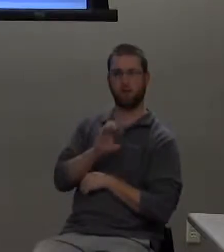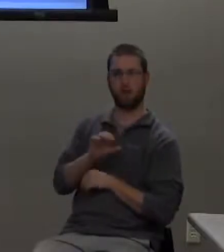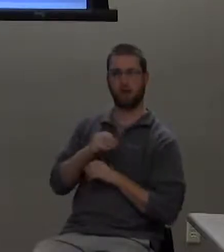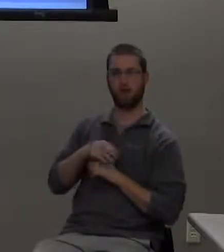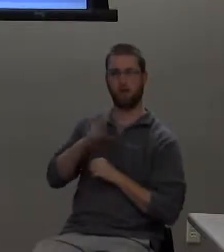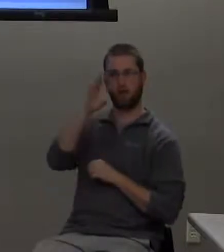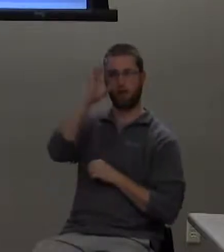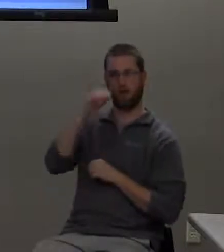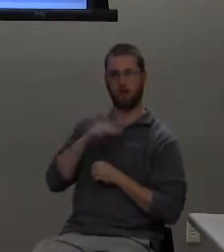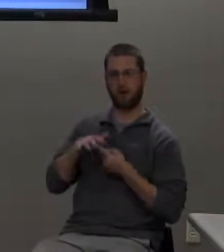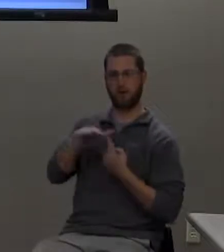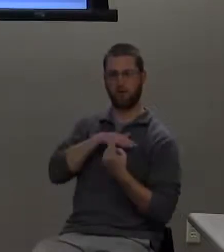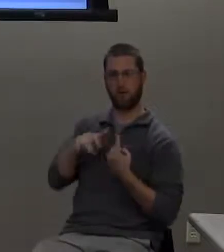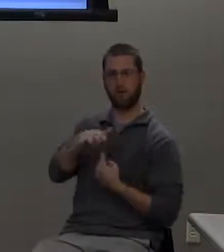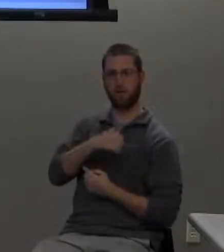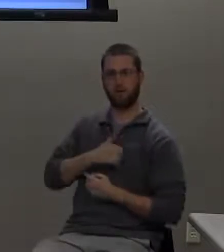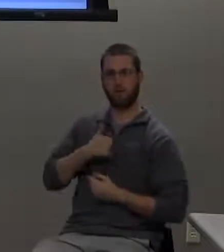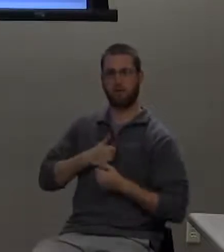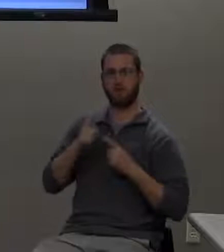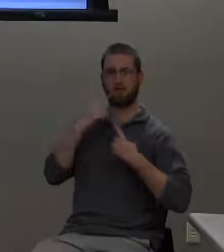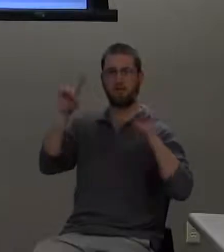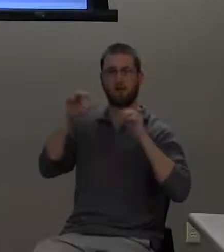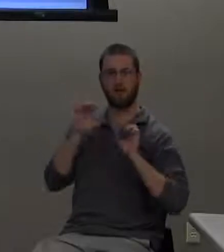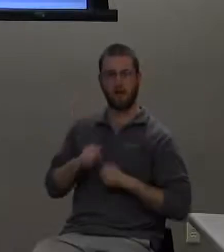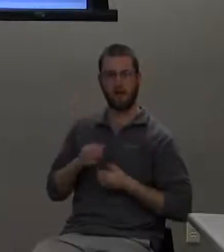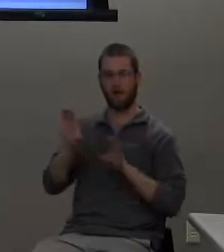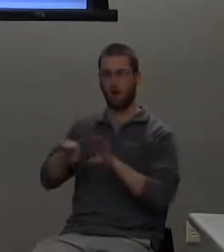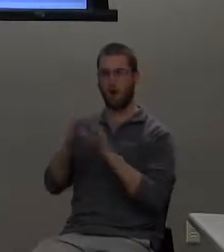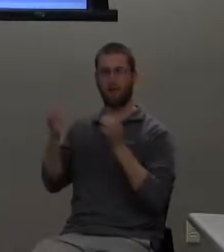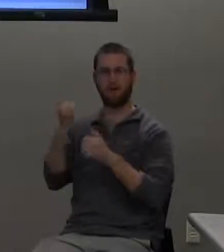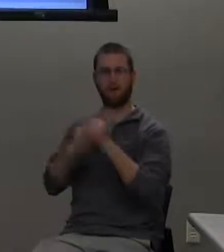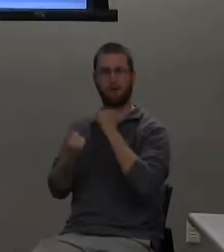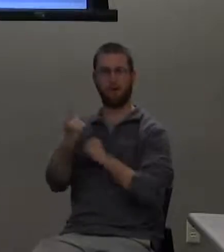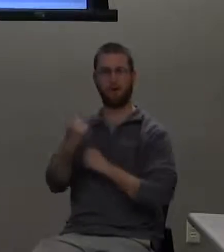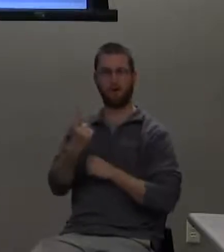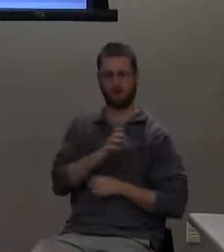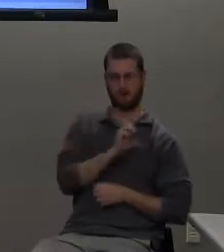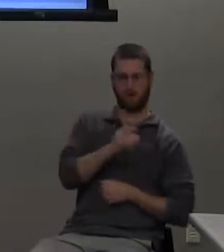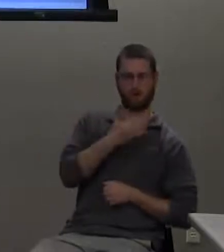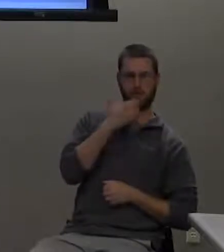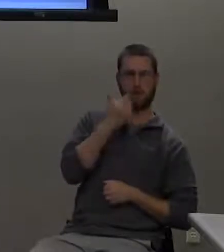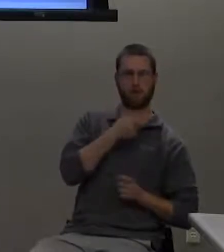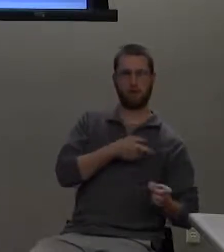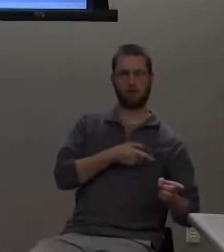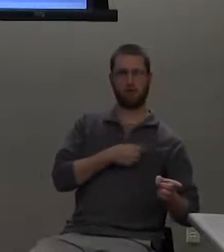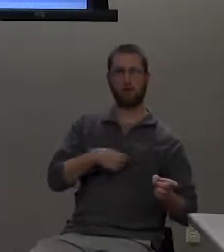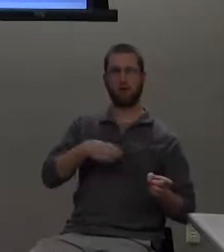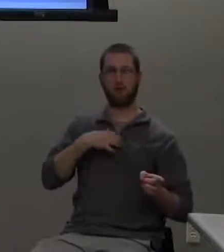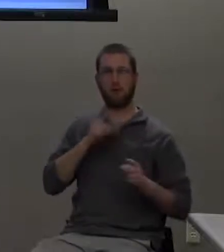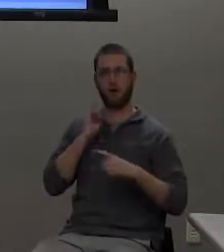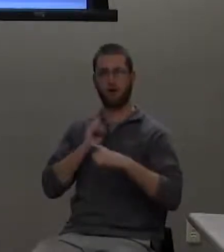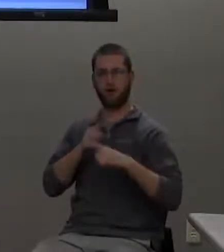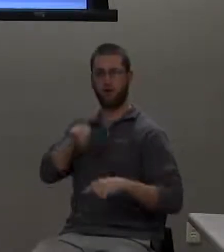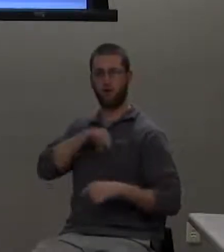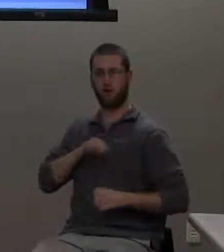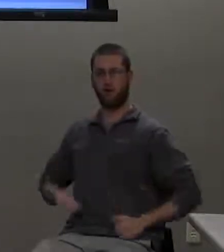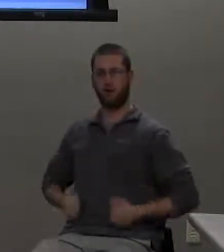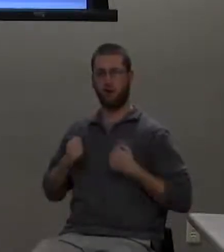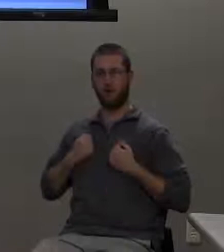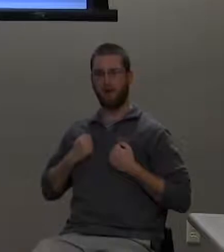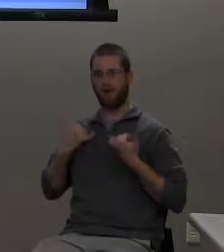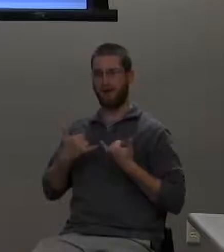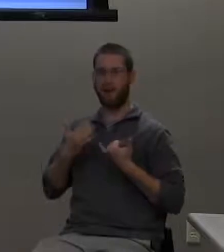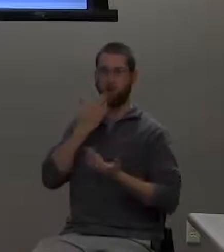created an environment for me to be successful. I can open this anywhere. Let's go open it there. And when you tie that in with the quality of life, it becomes an